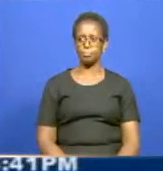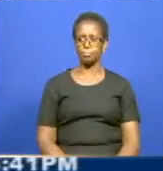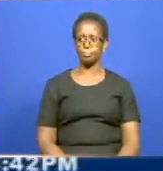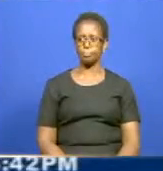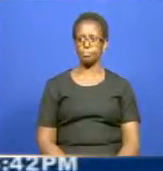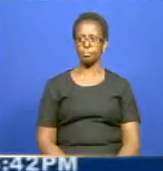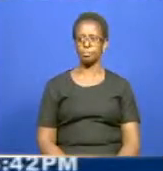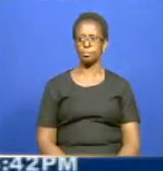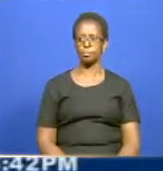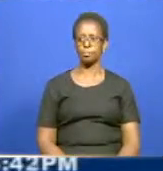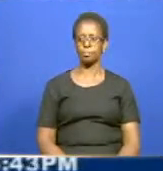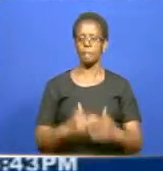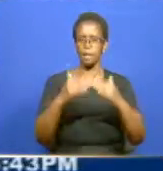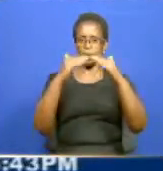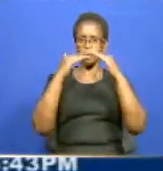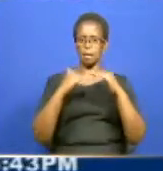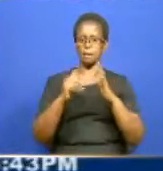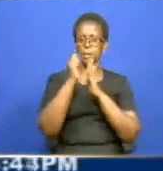Next order.